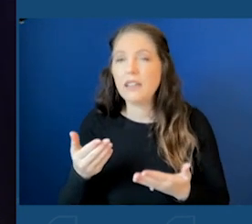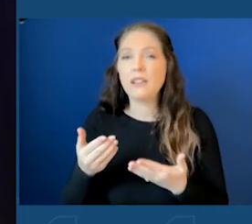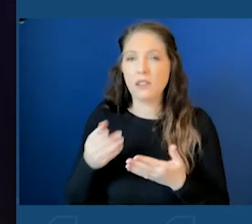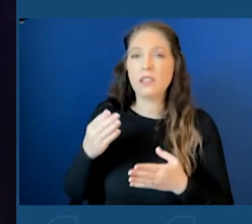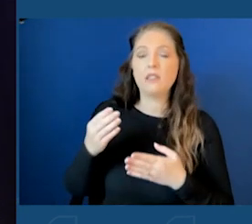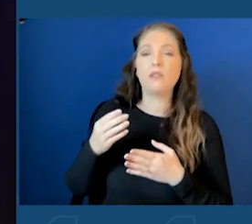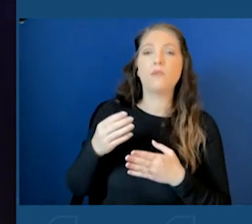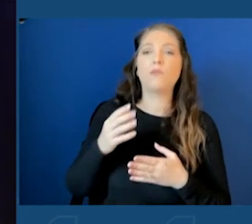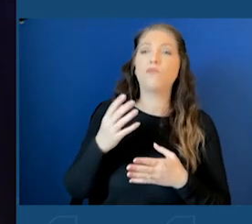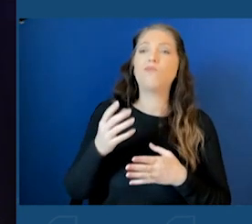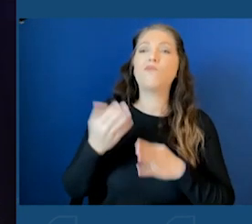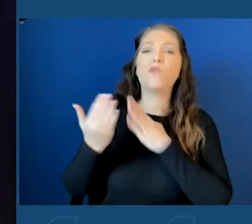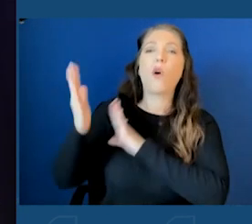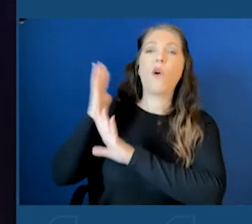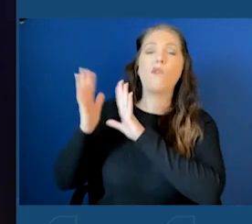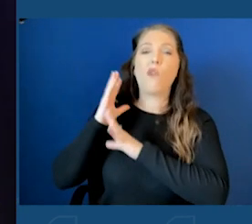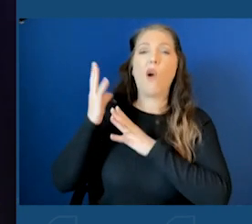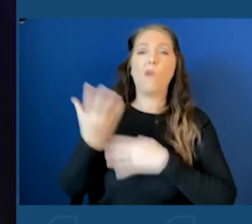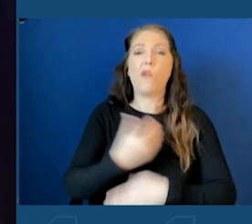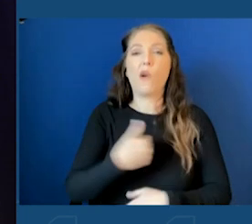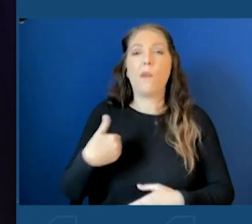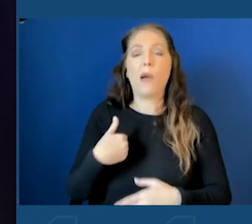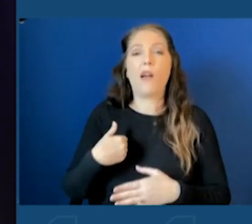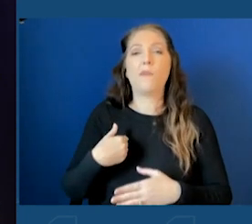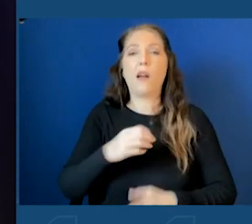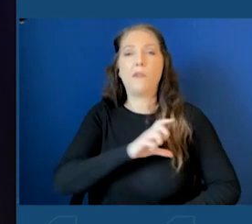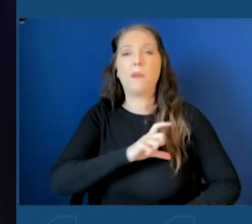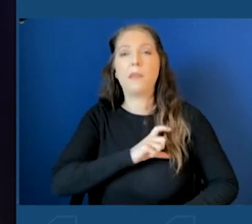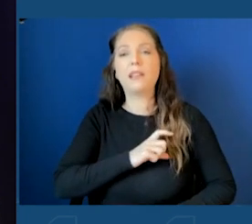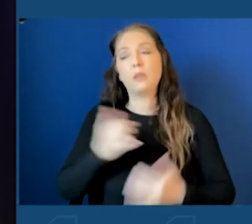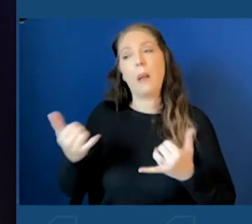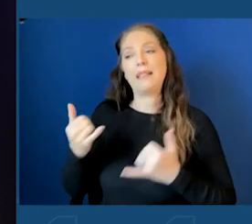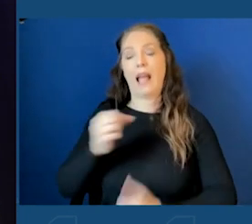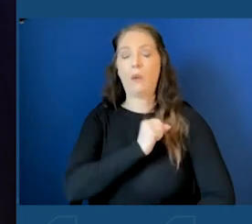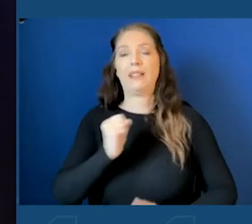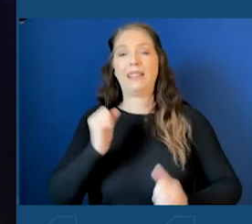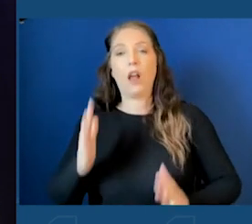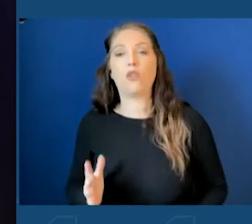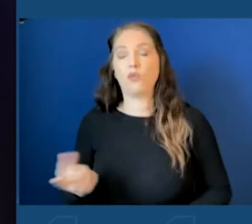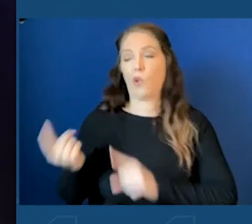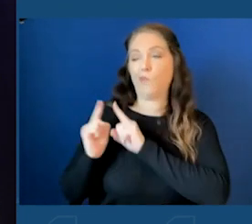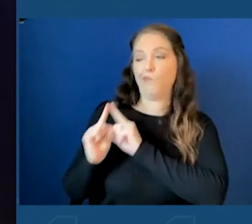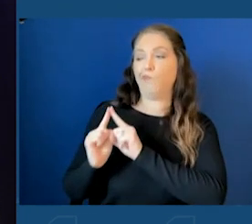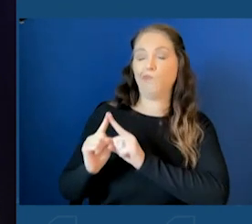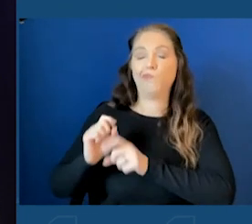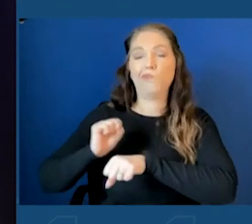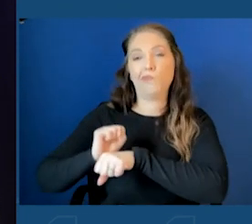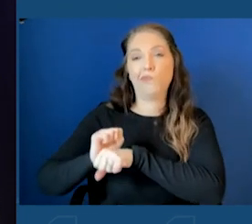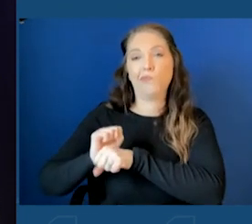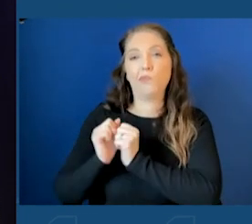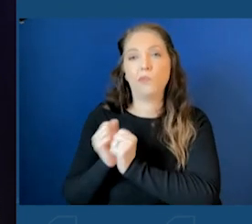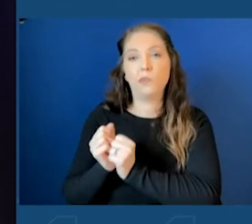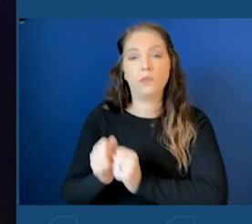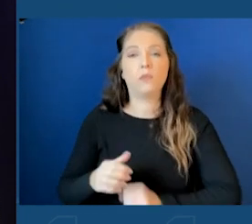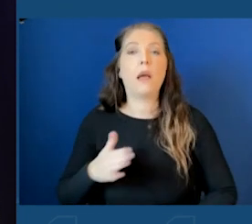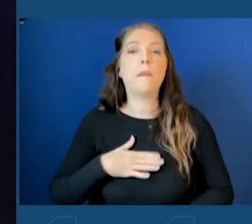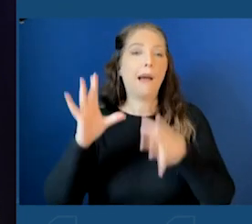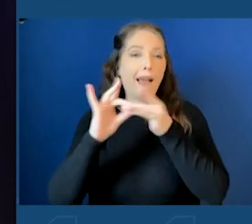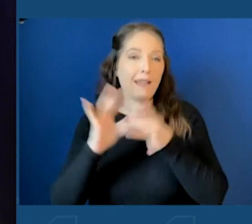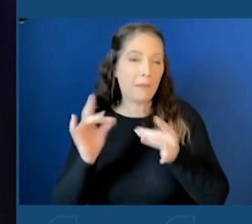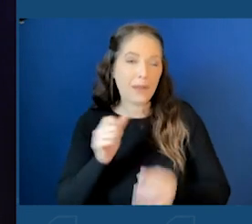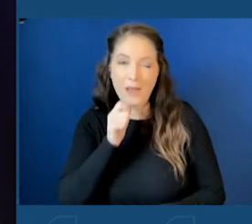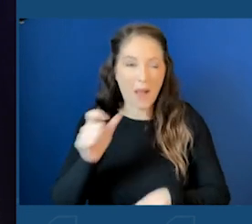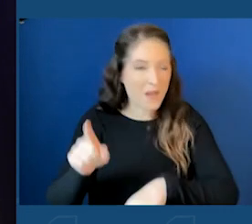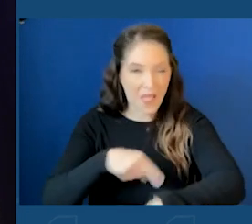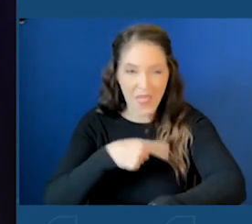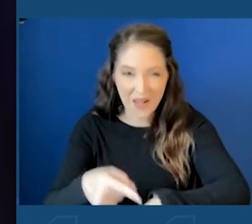police family, went on to be a sheriff, and now serves as a senator, so we've worked closely together. My remarks will not be long because I know you are